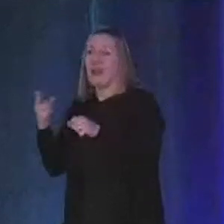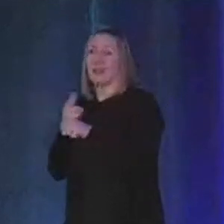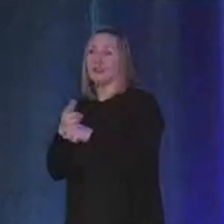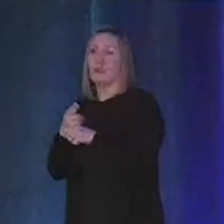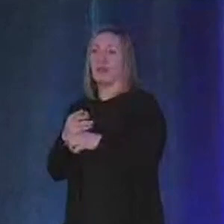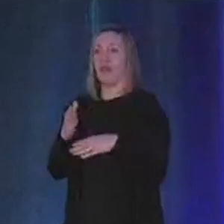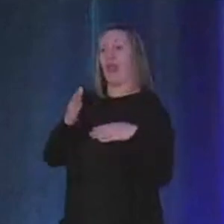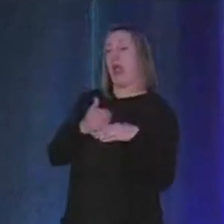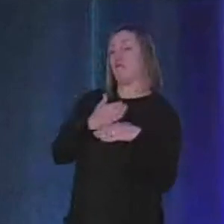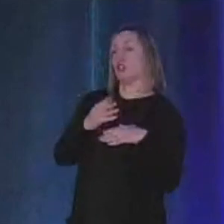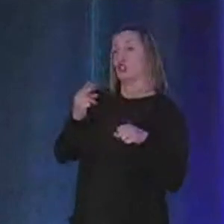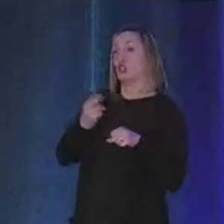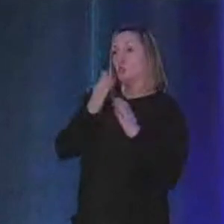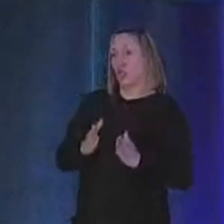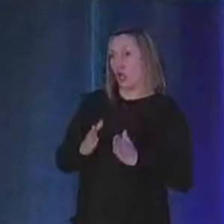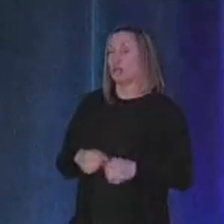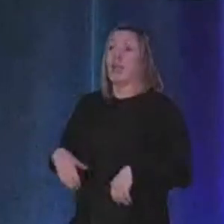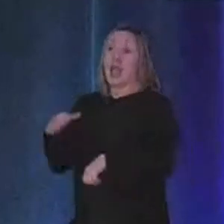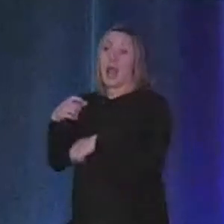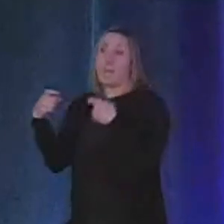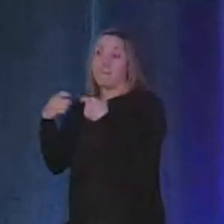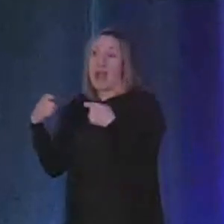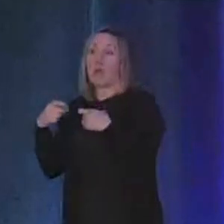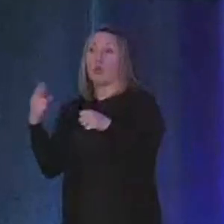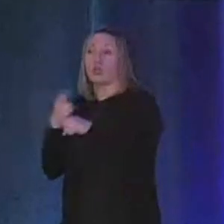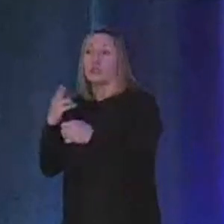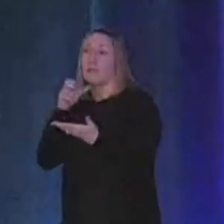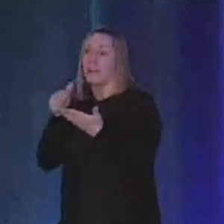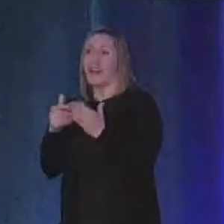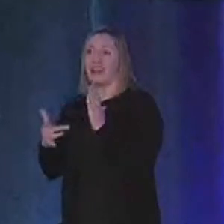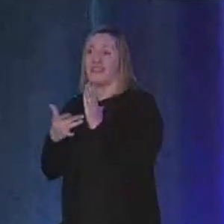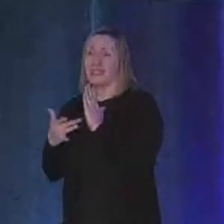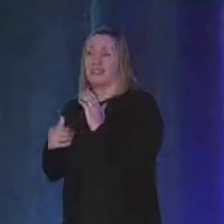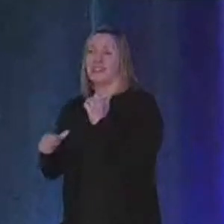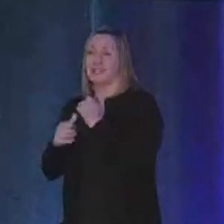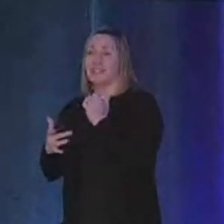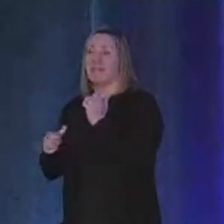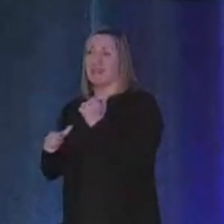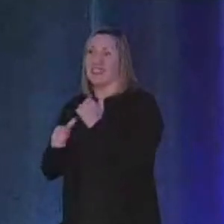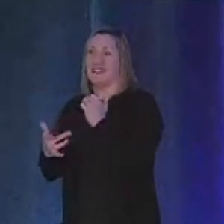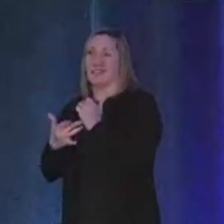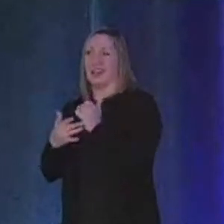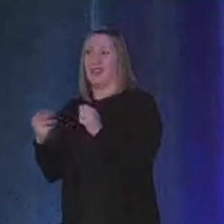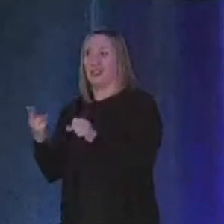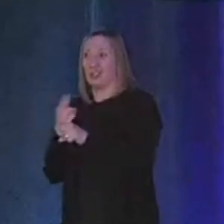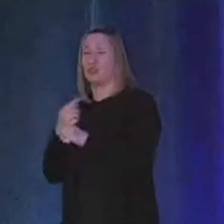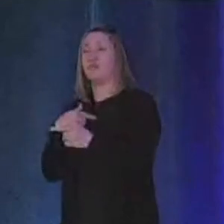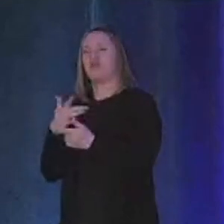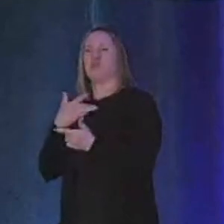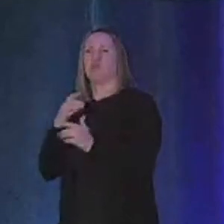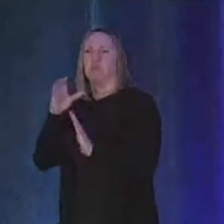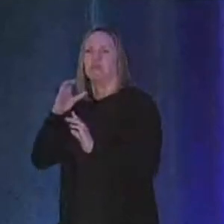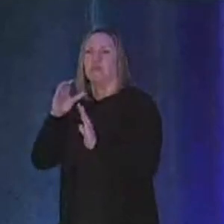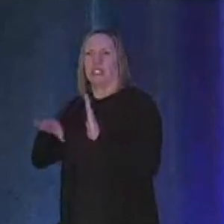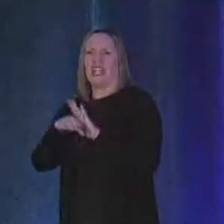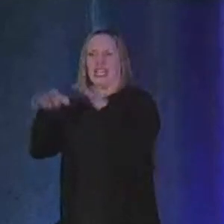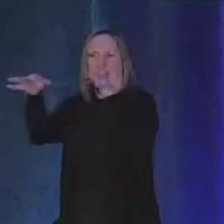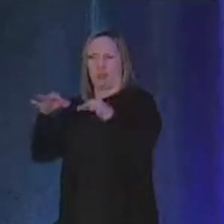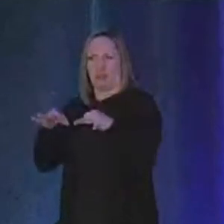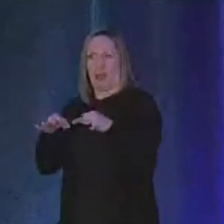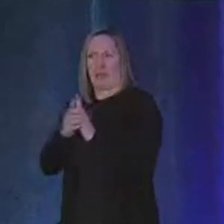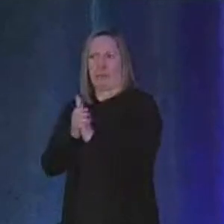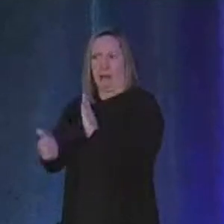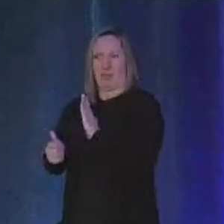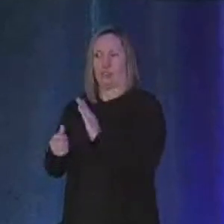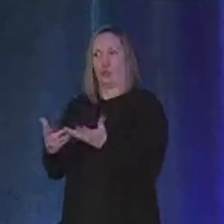user. A power user might not have extensive technical knowledge of the systems they use, but is rather characterized by competence or desire to